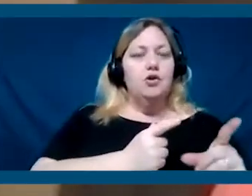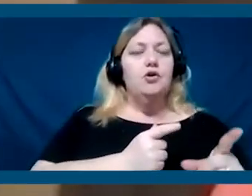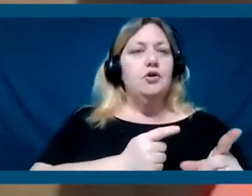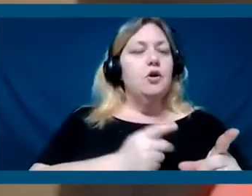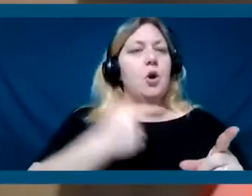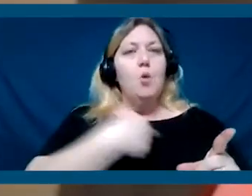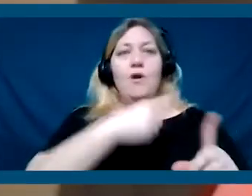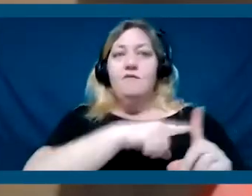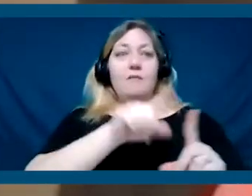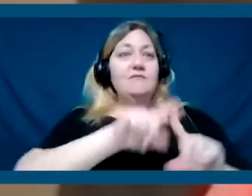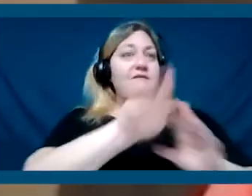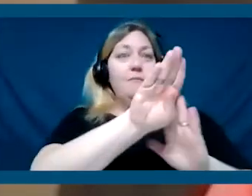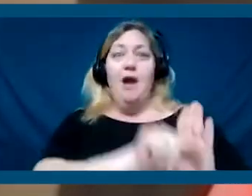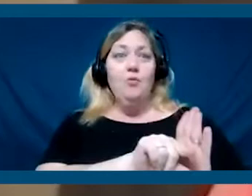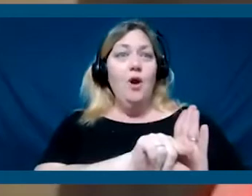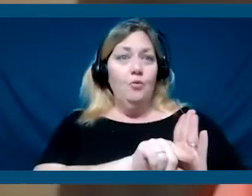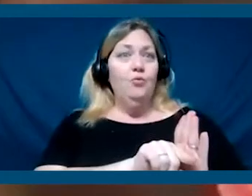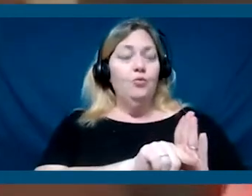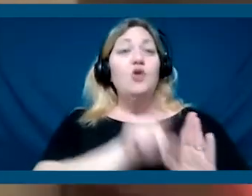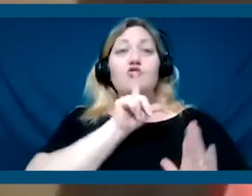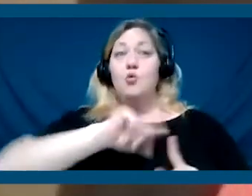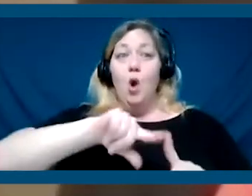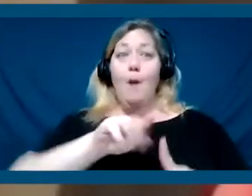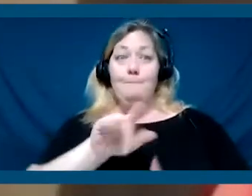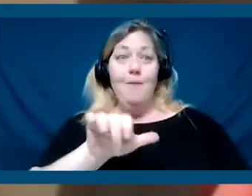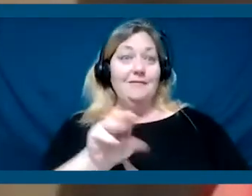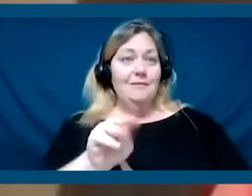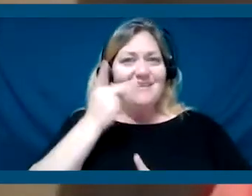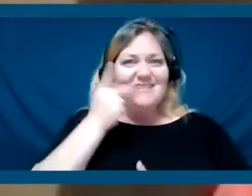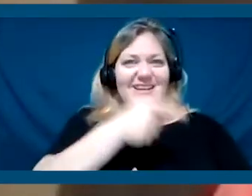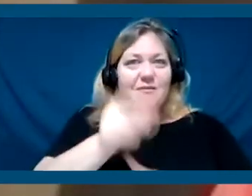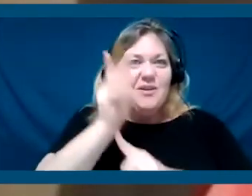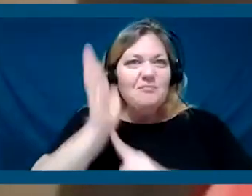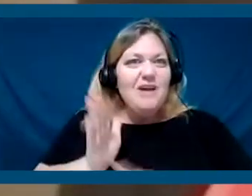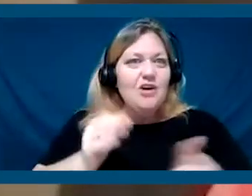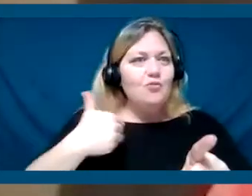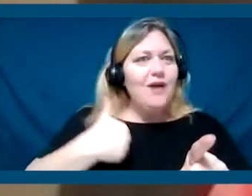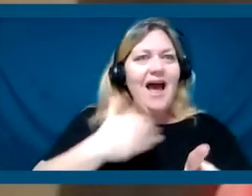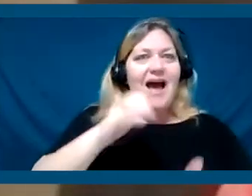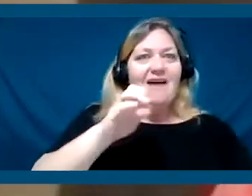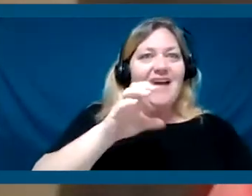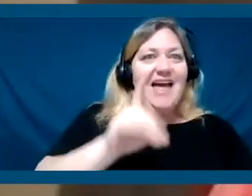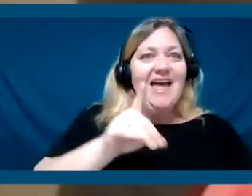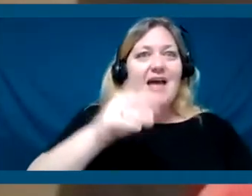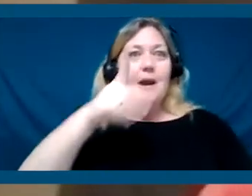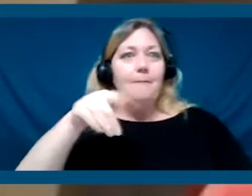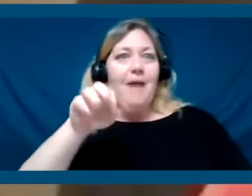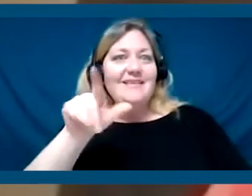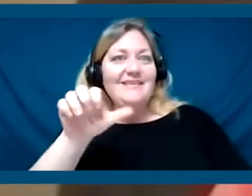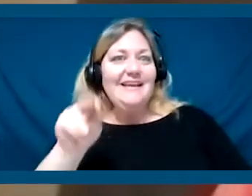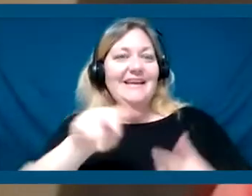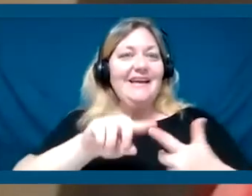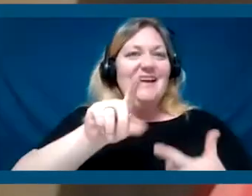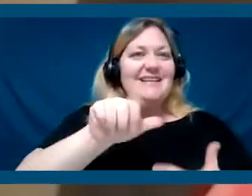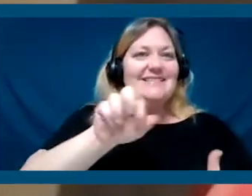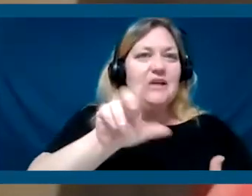come from different backgrounds. It's true, we're all Muslims, but as you can see here from the speakers, we have the Palestinian, the Syrian, the